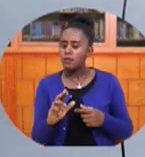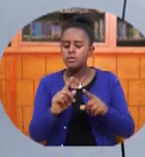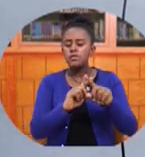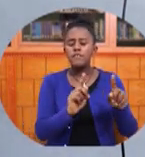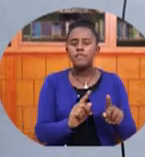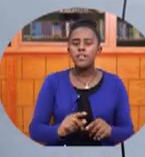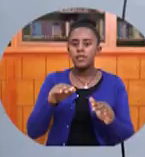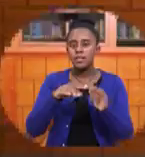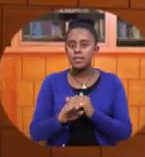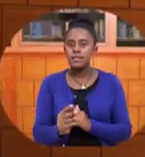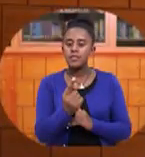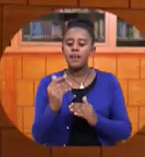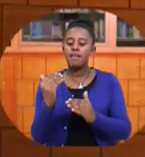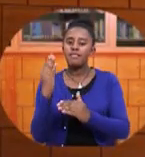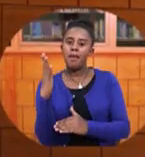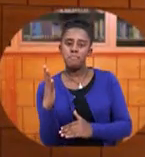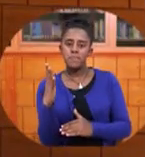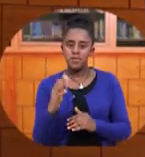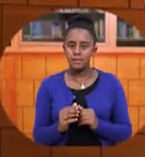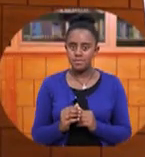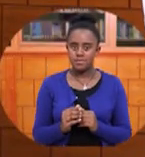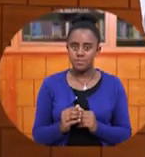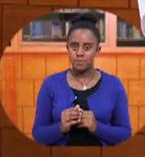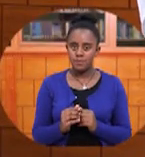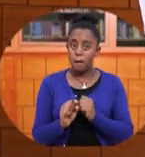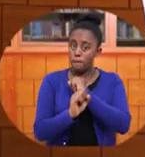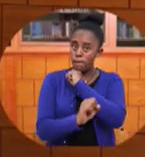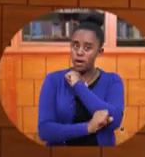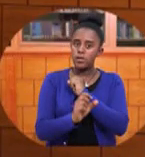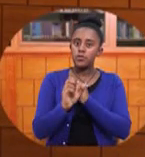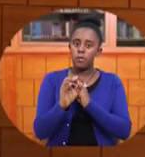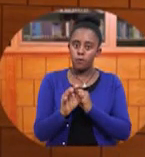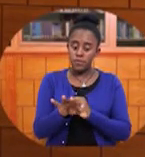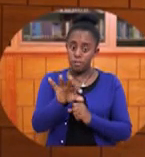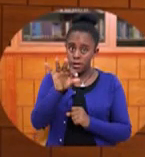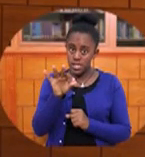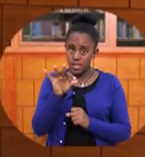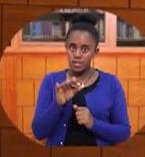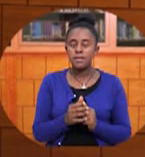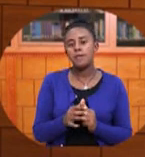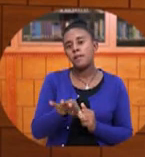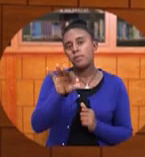are different in their type. Based on the